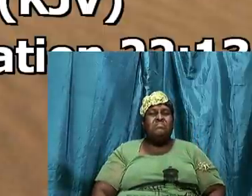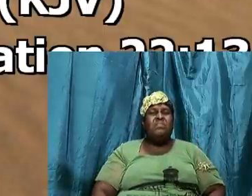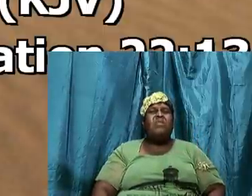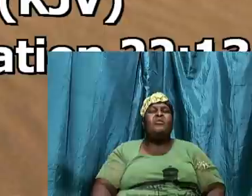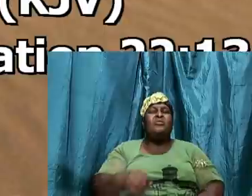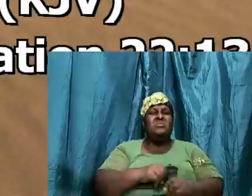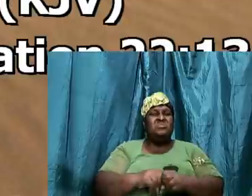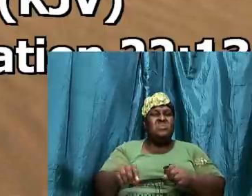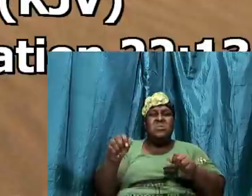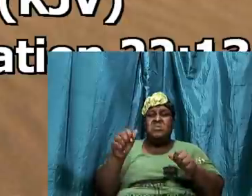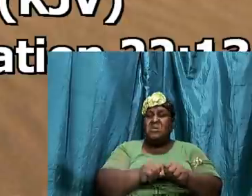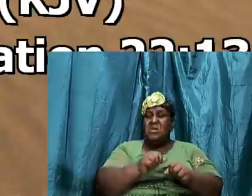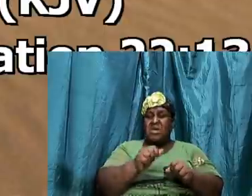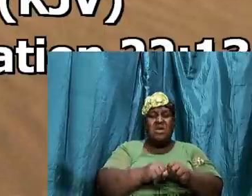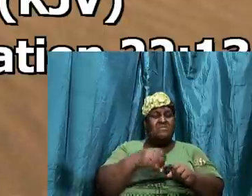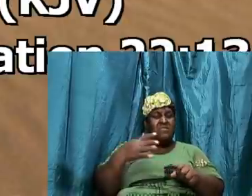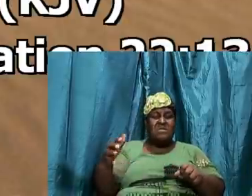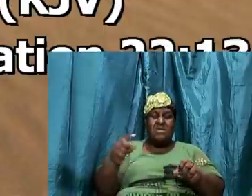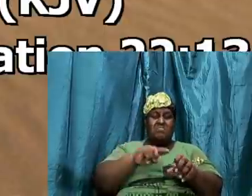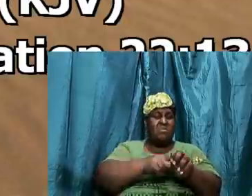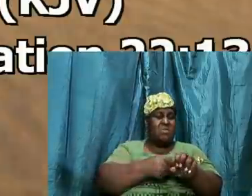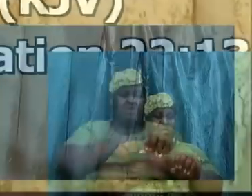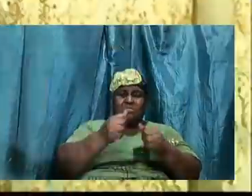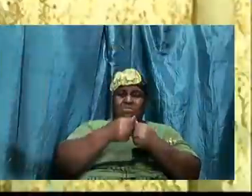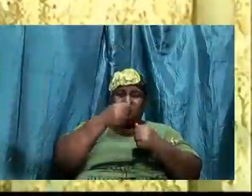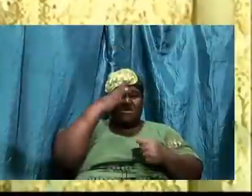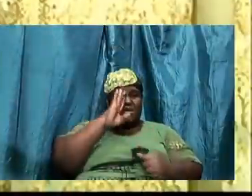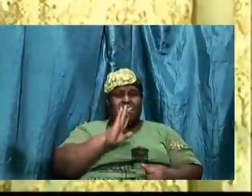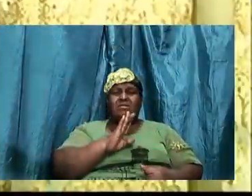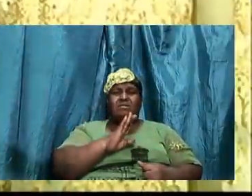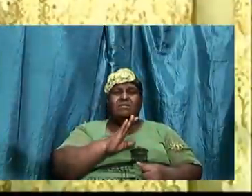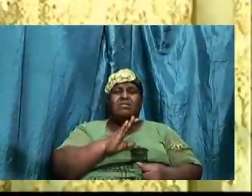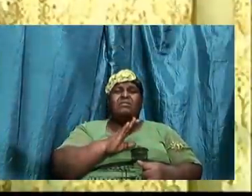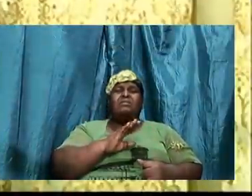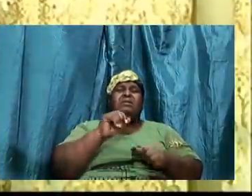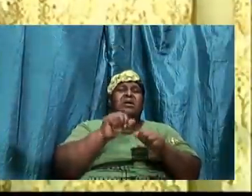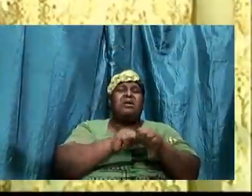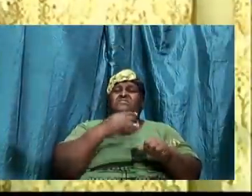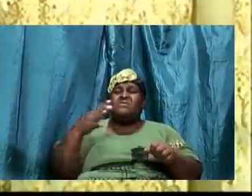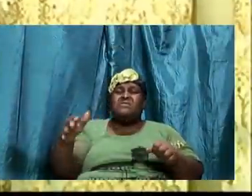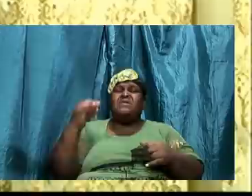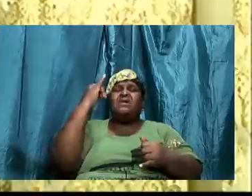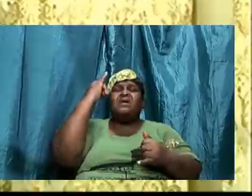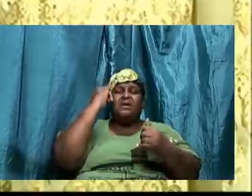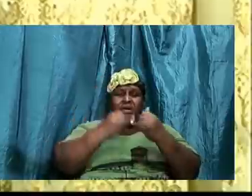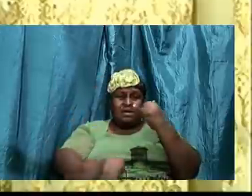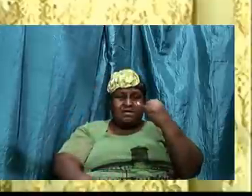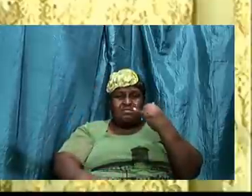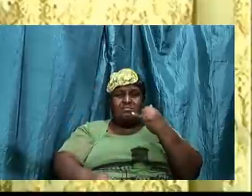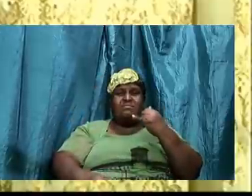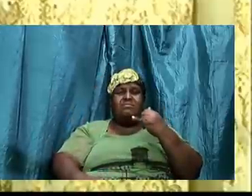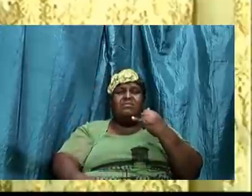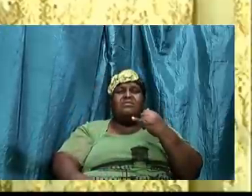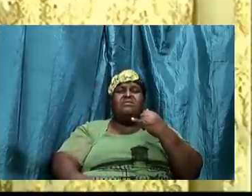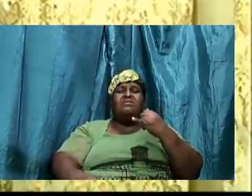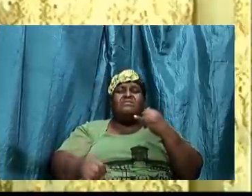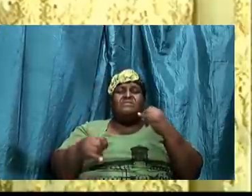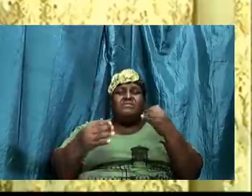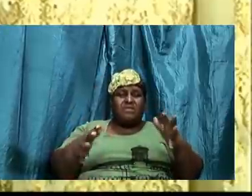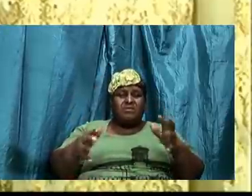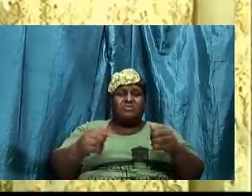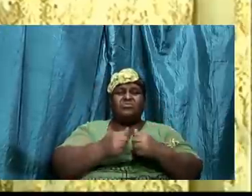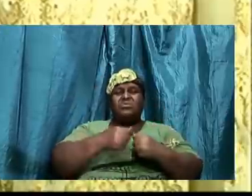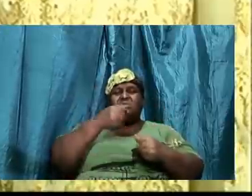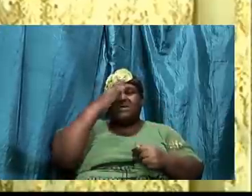So everything begins with God and everything ends with him.